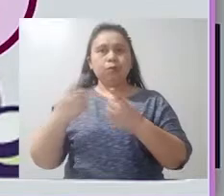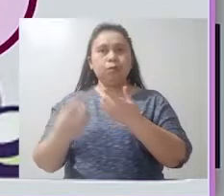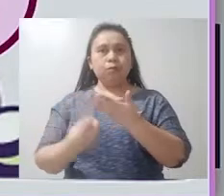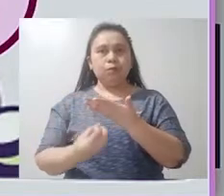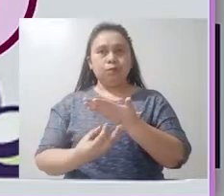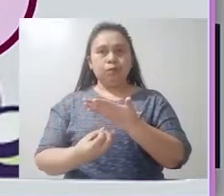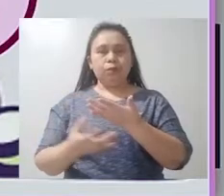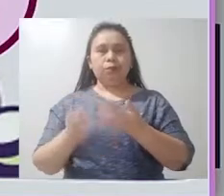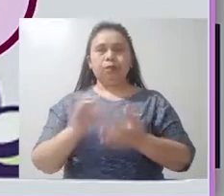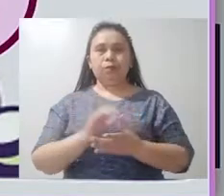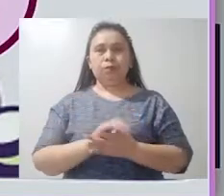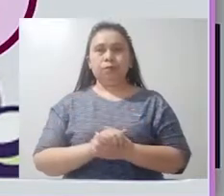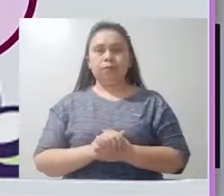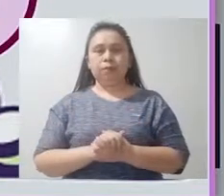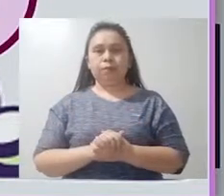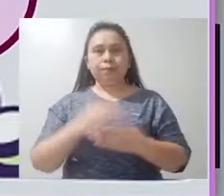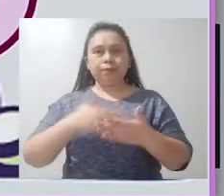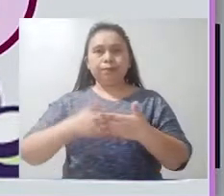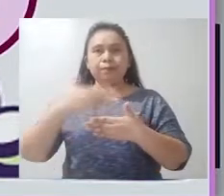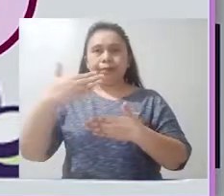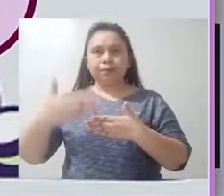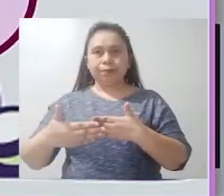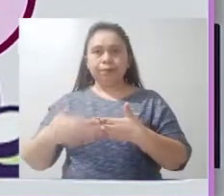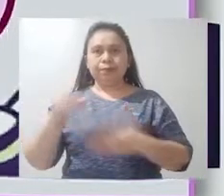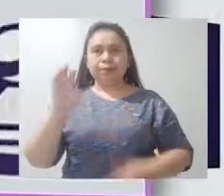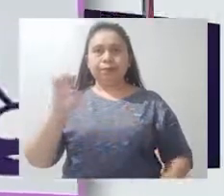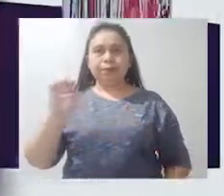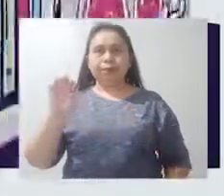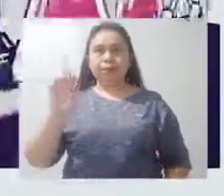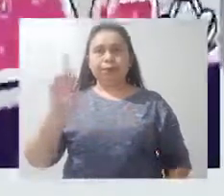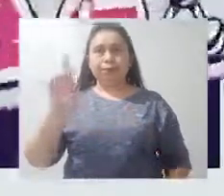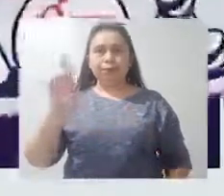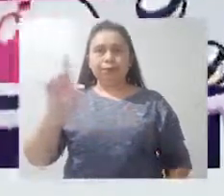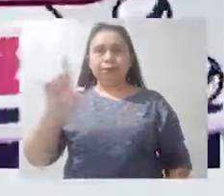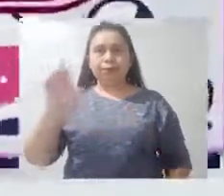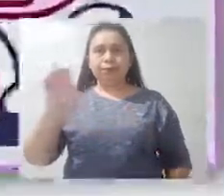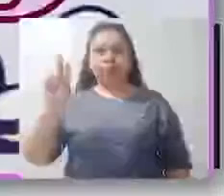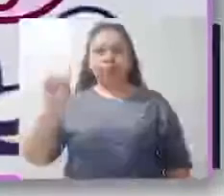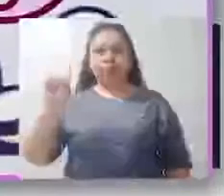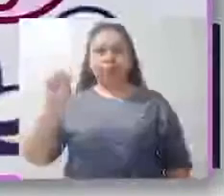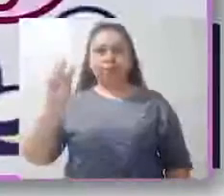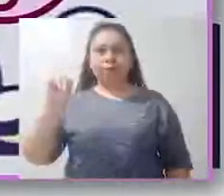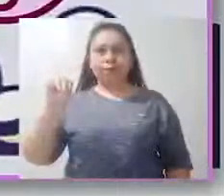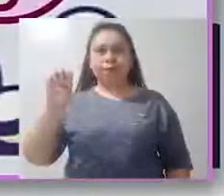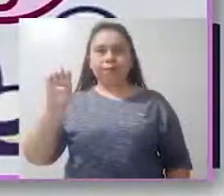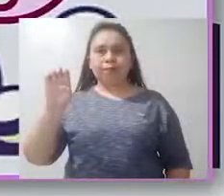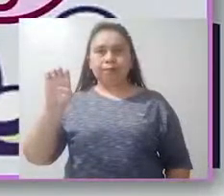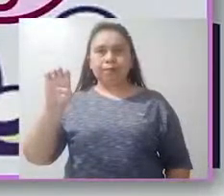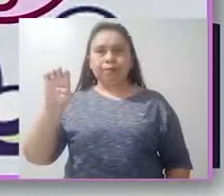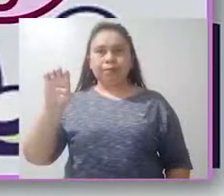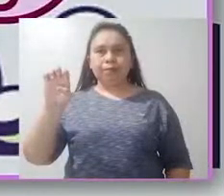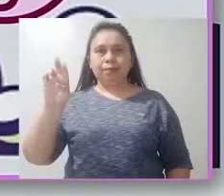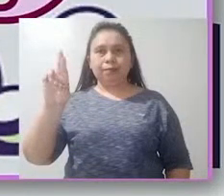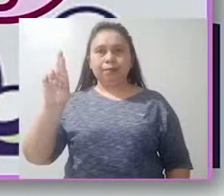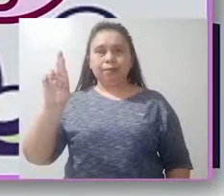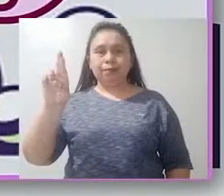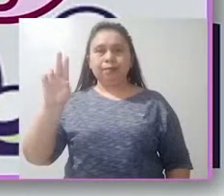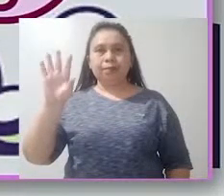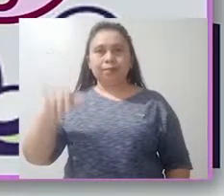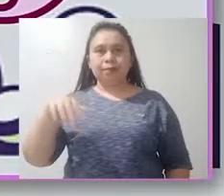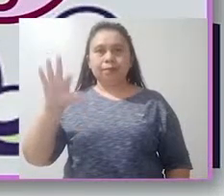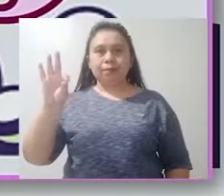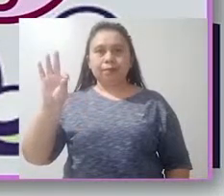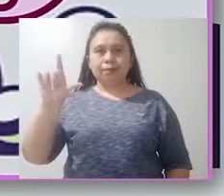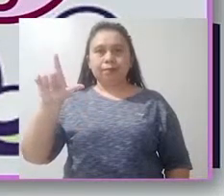different types of use. Next is the Erlenmeyer flask, also known as a conical